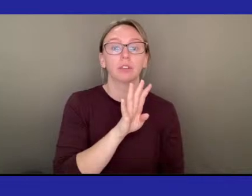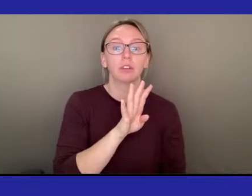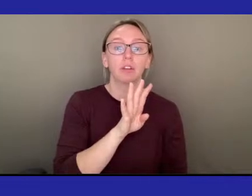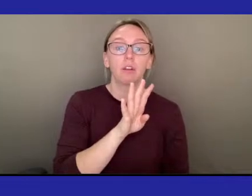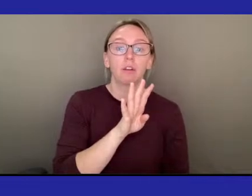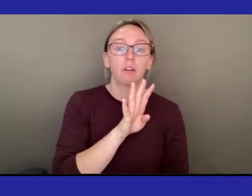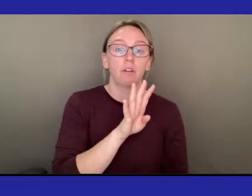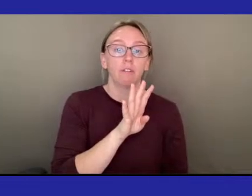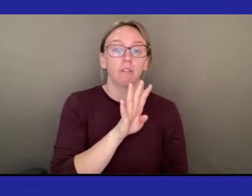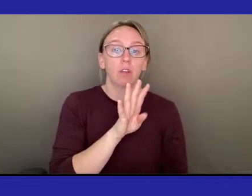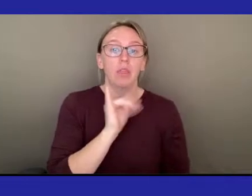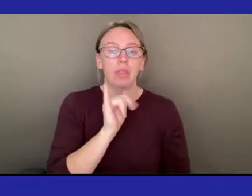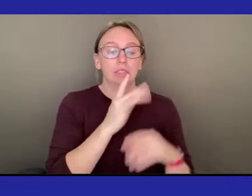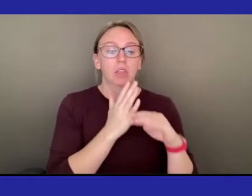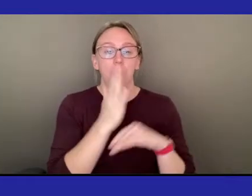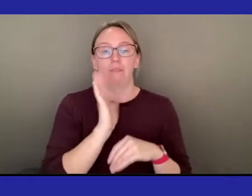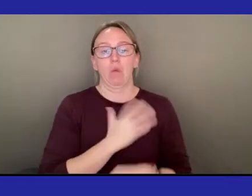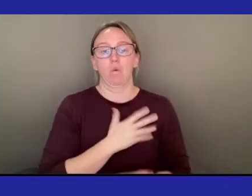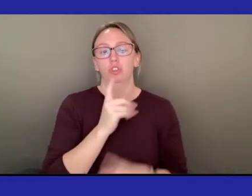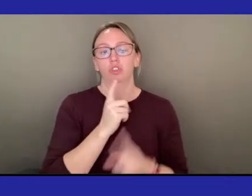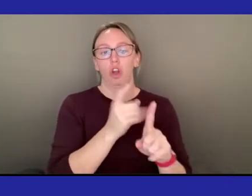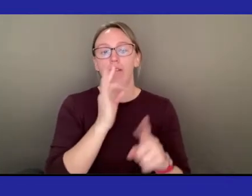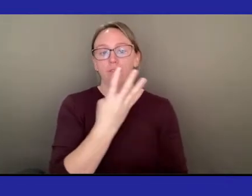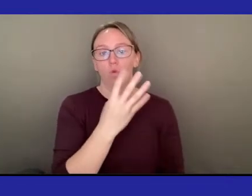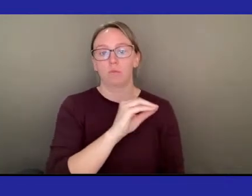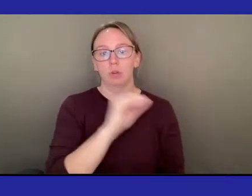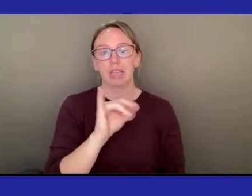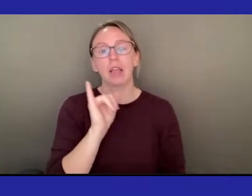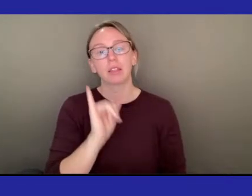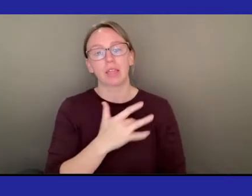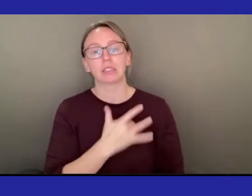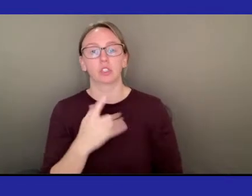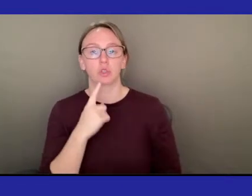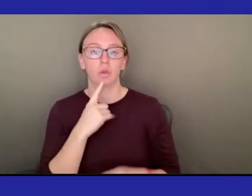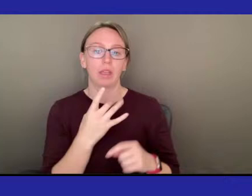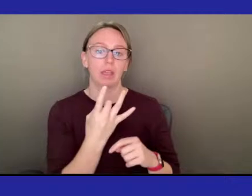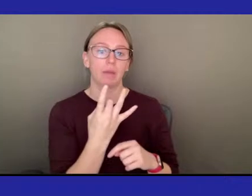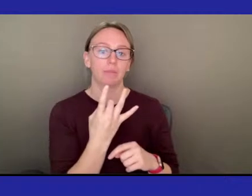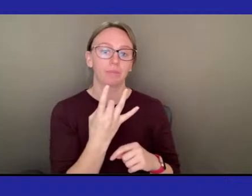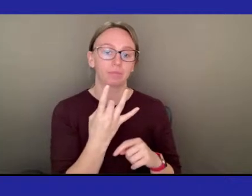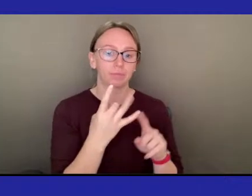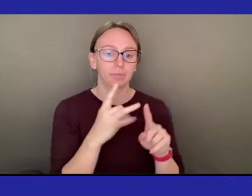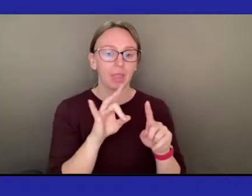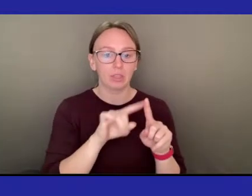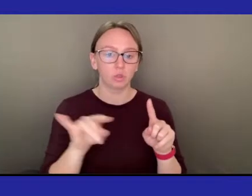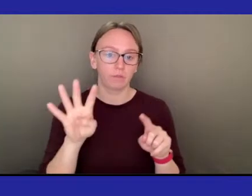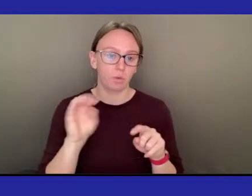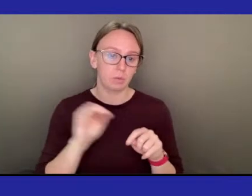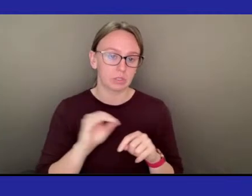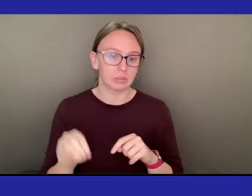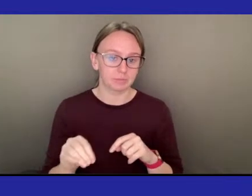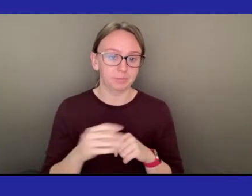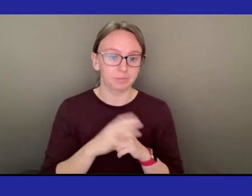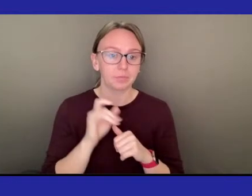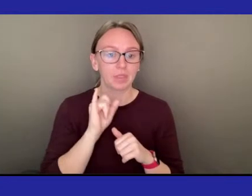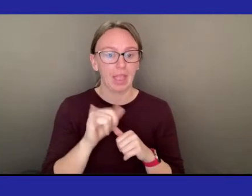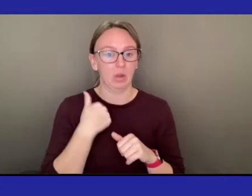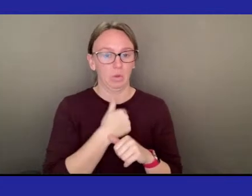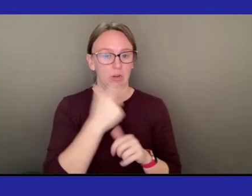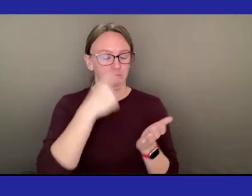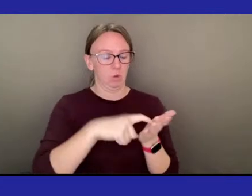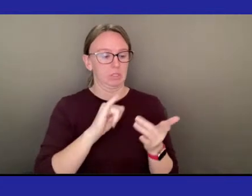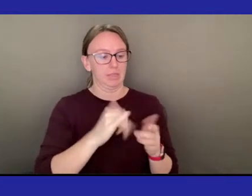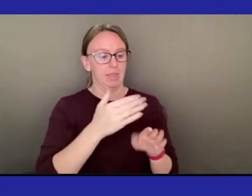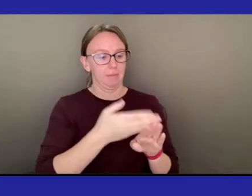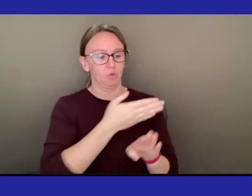This is sustained 20-25% increased volume that our EDs are seeing post compared to pre-COVID. And